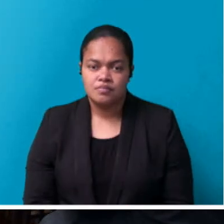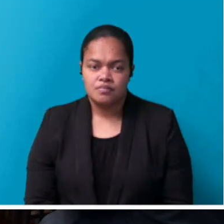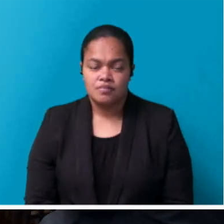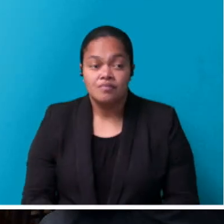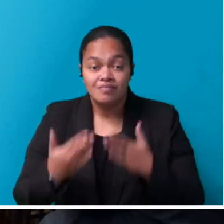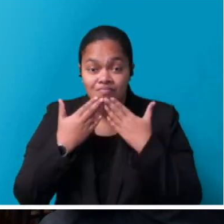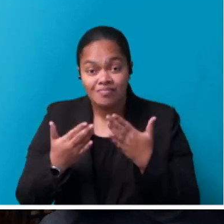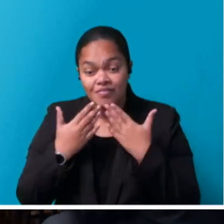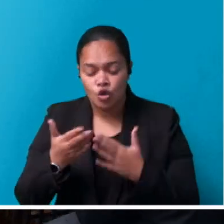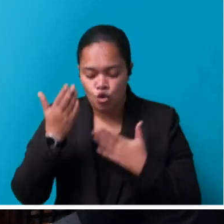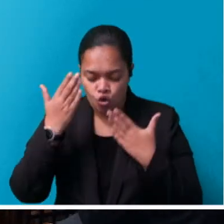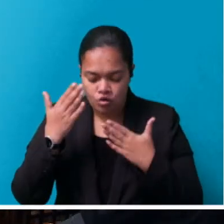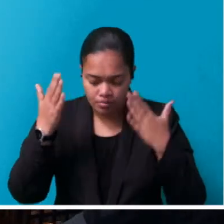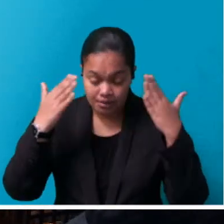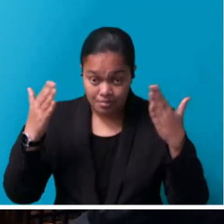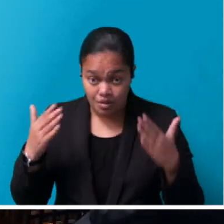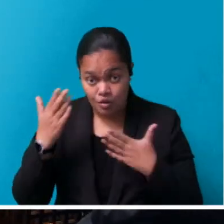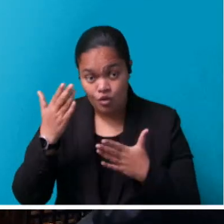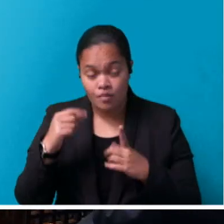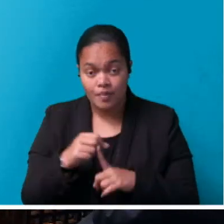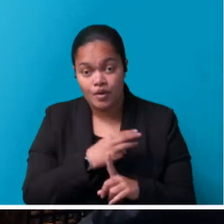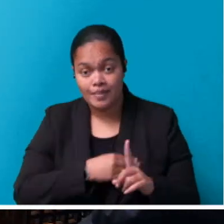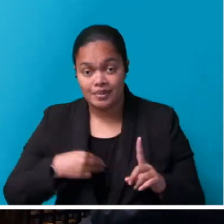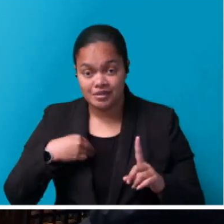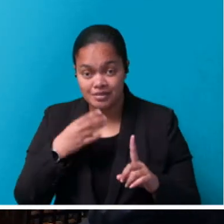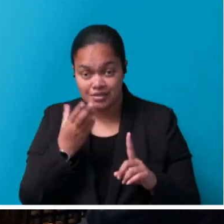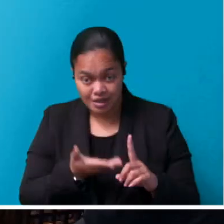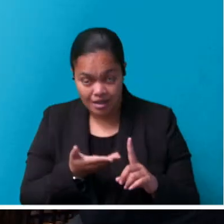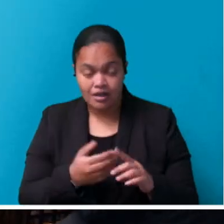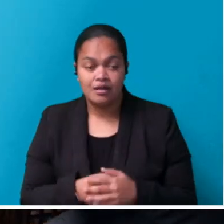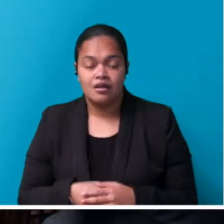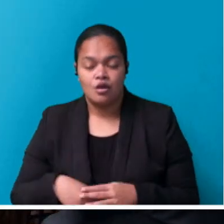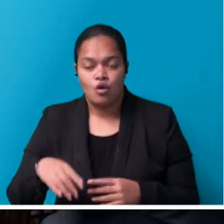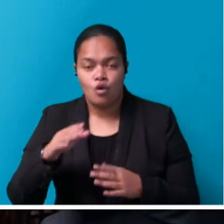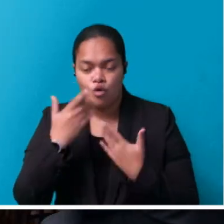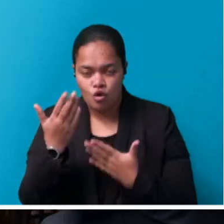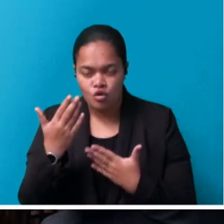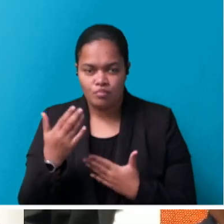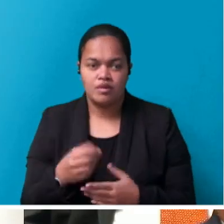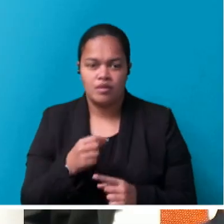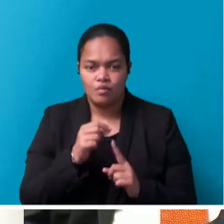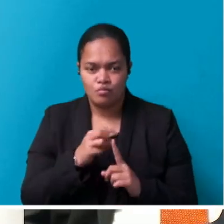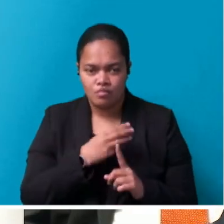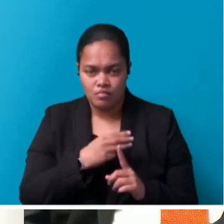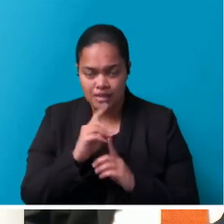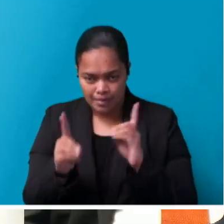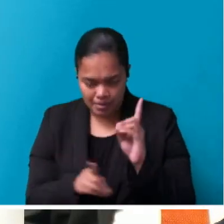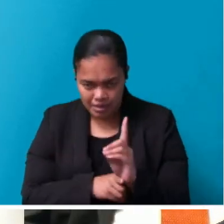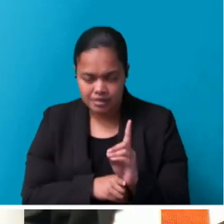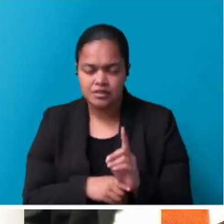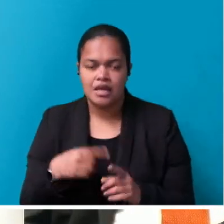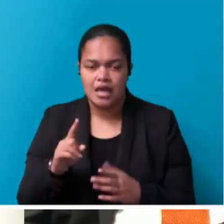Thank you, Honorable Speaker, the Honorable Prime Minister, the Honorable Deputy Prime Ministers, the Honorable Leader of the